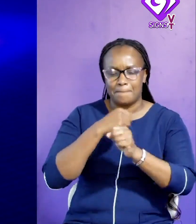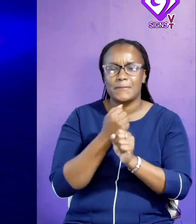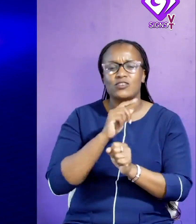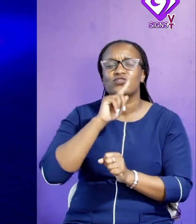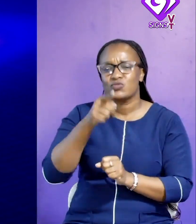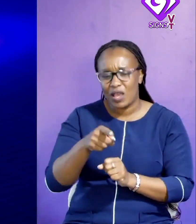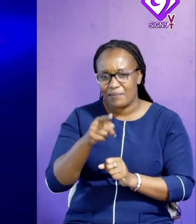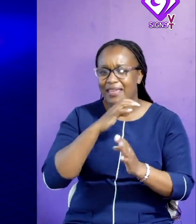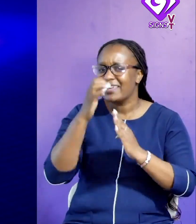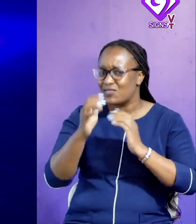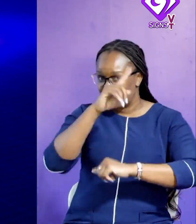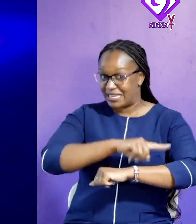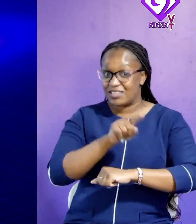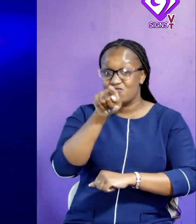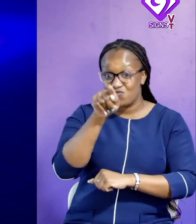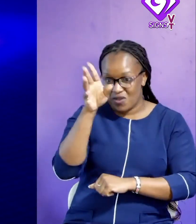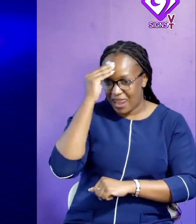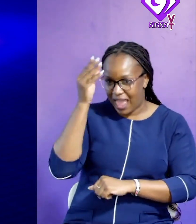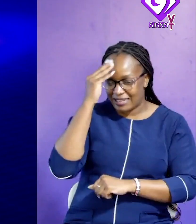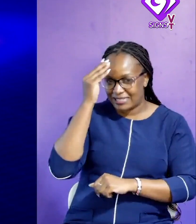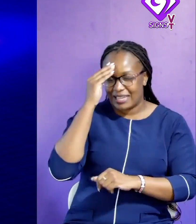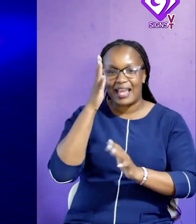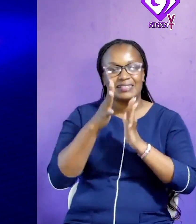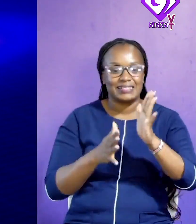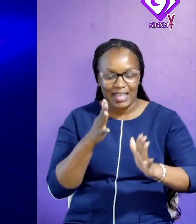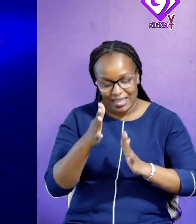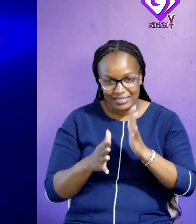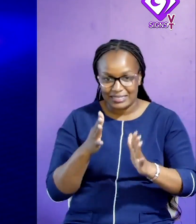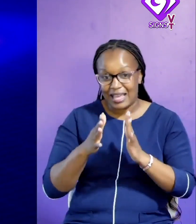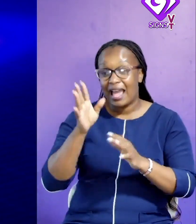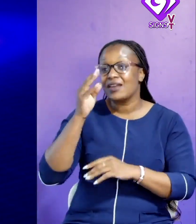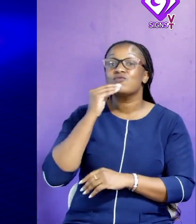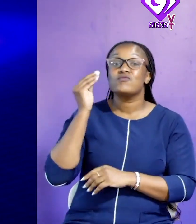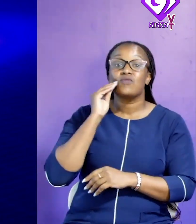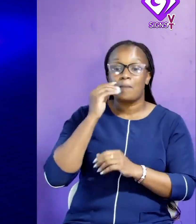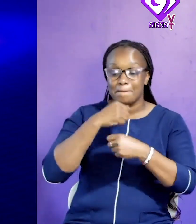sign. At home, make sure you have learned something.